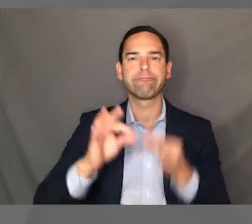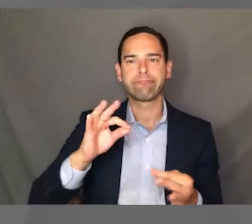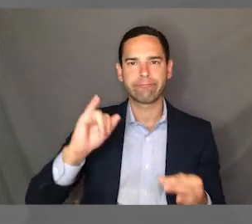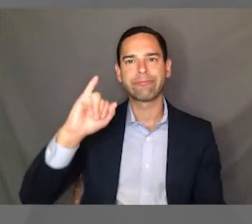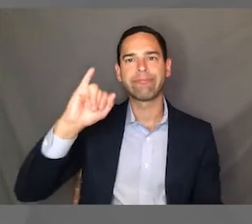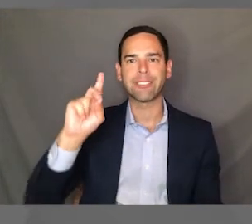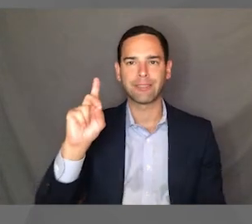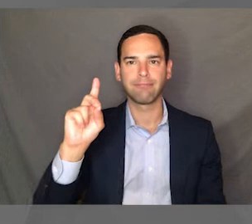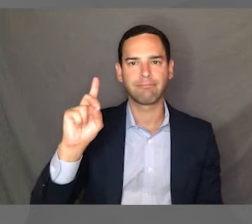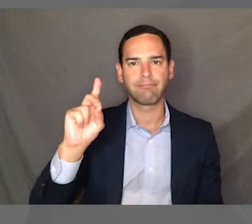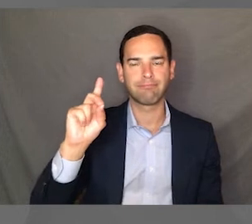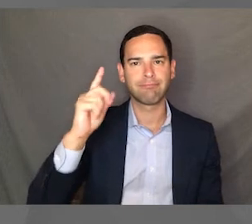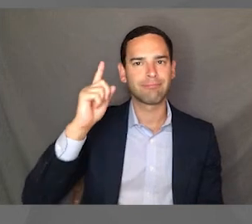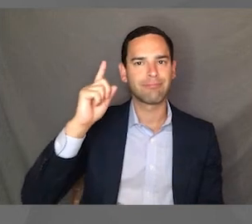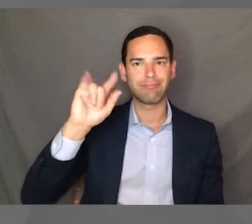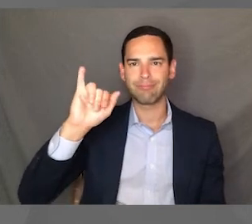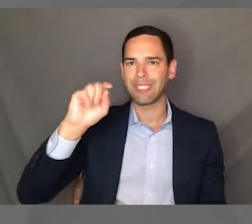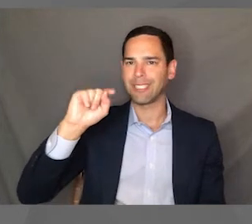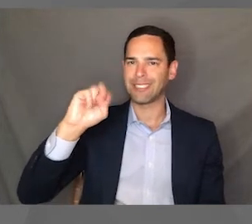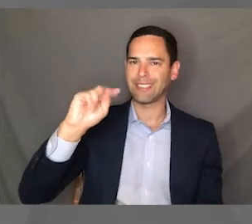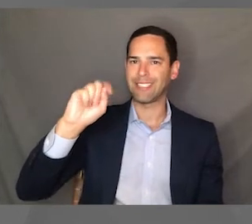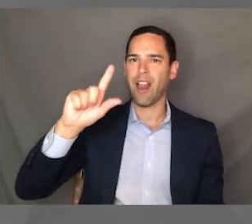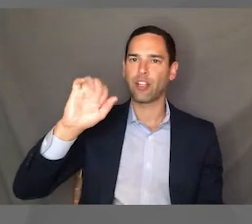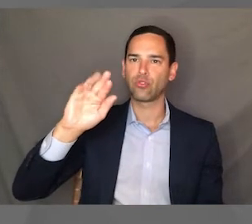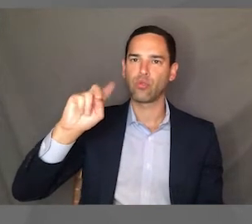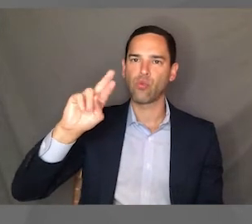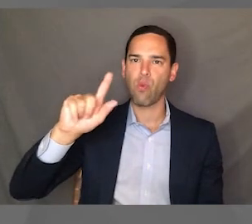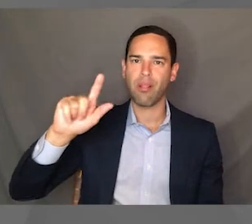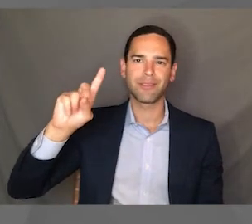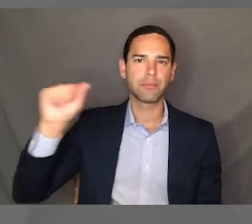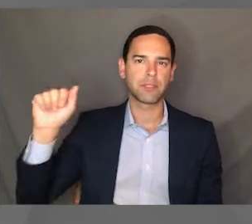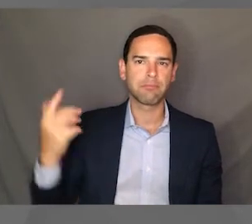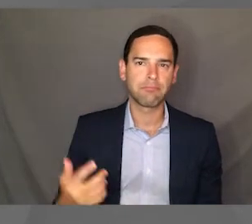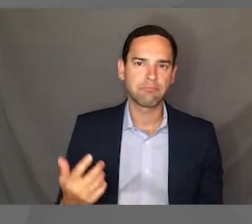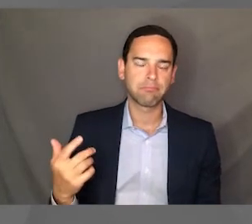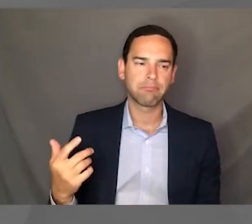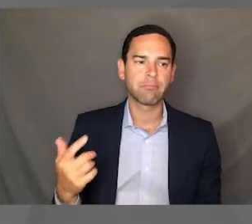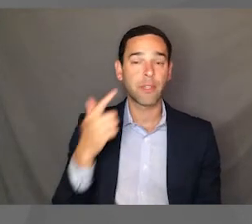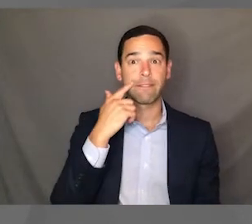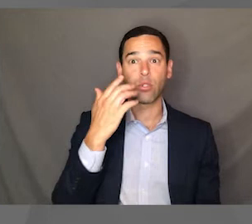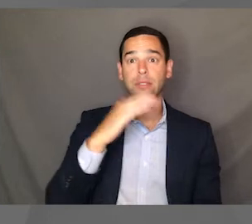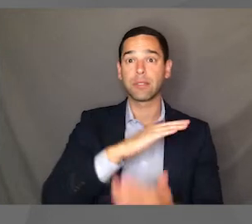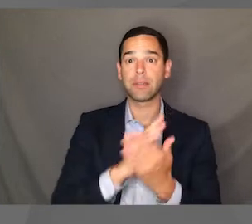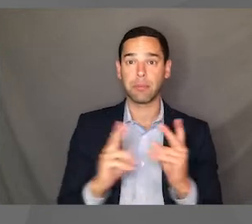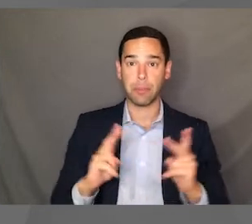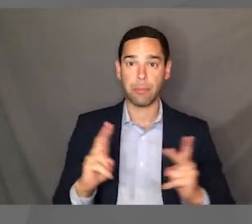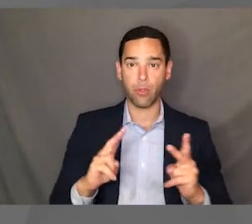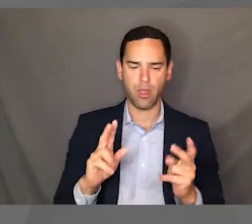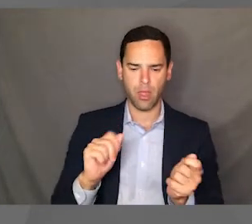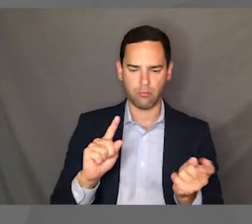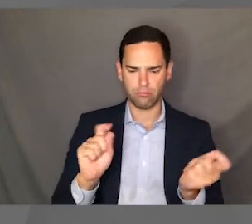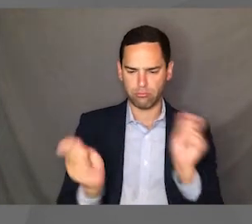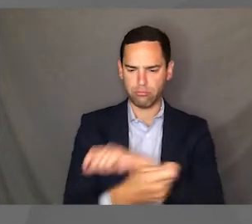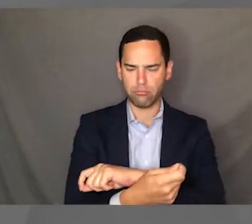And for some of you, the change in language in terms of the R